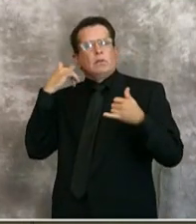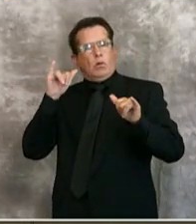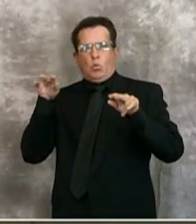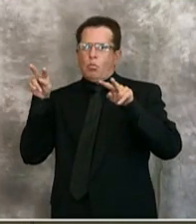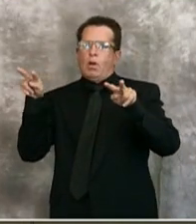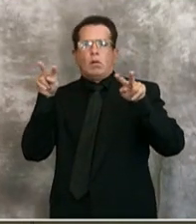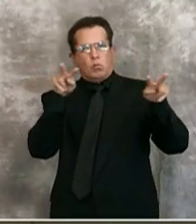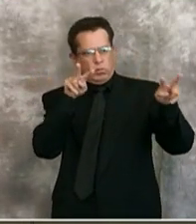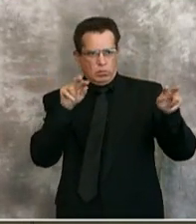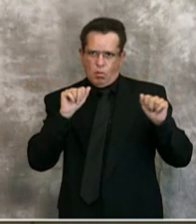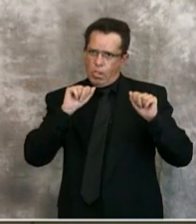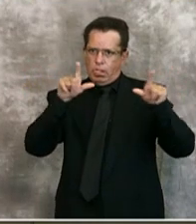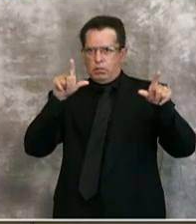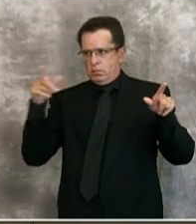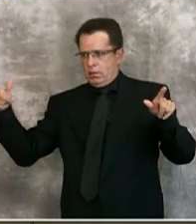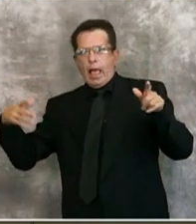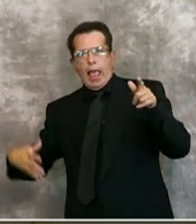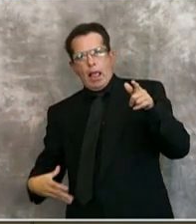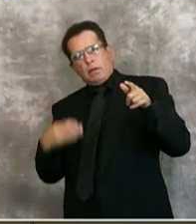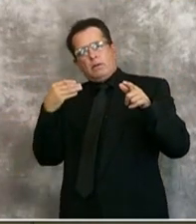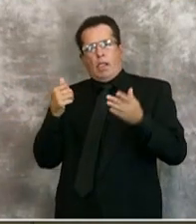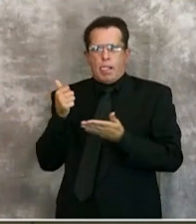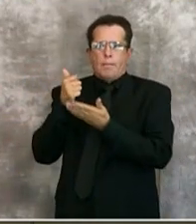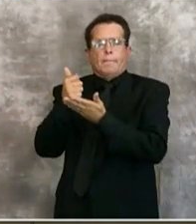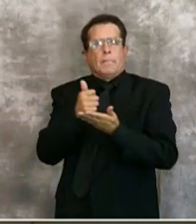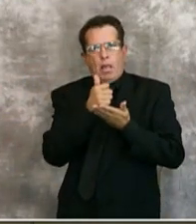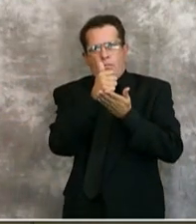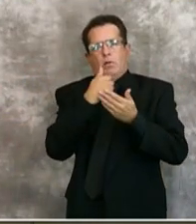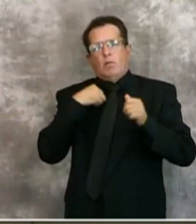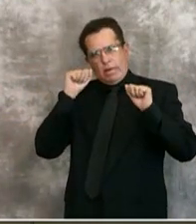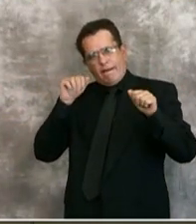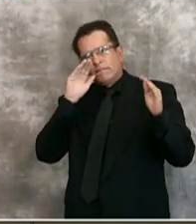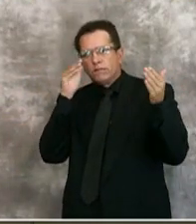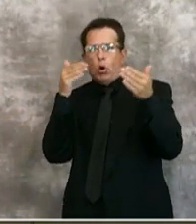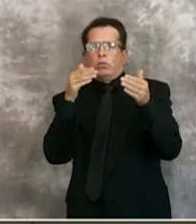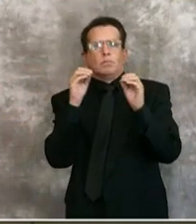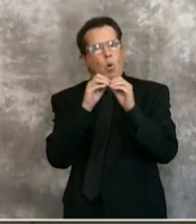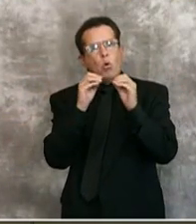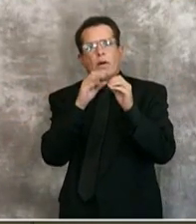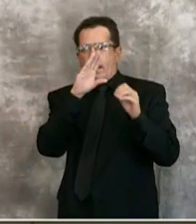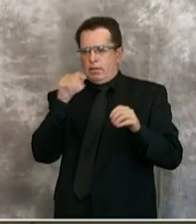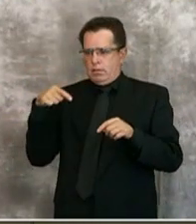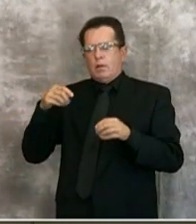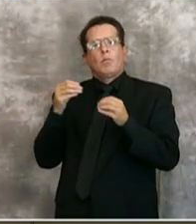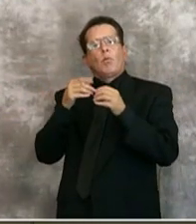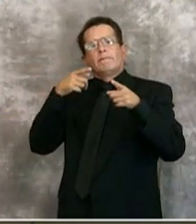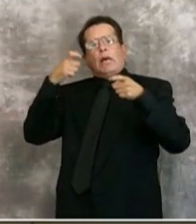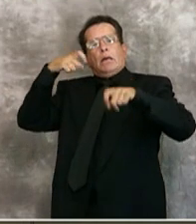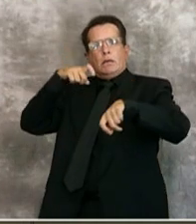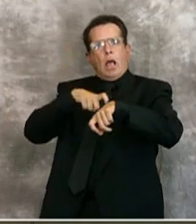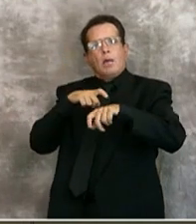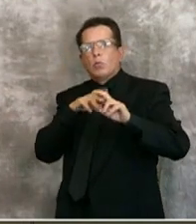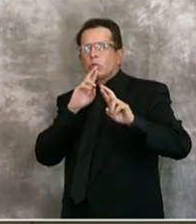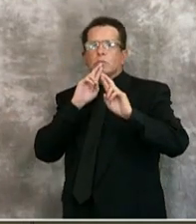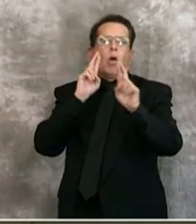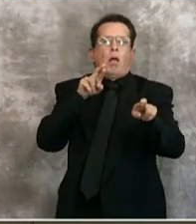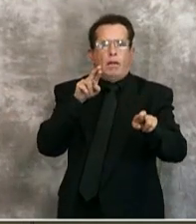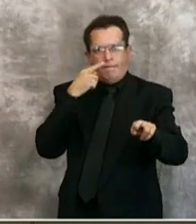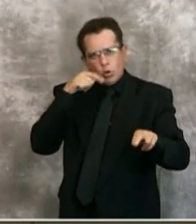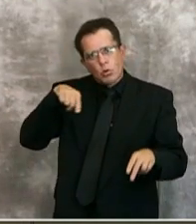business settings, so that we can focus on those and turnaround time quickly, so we can